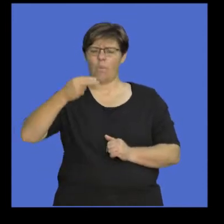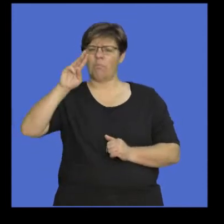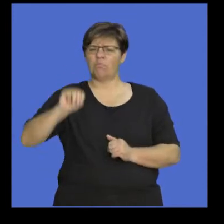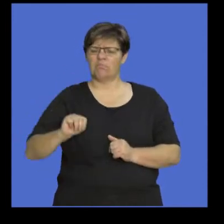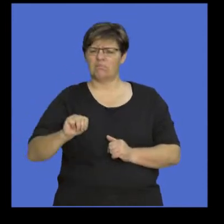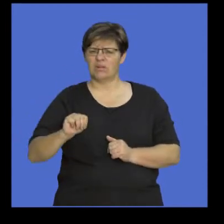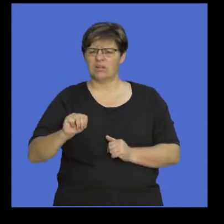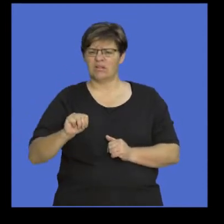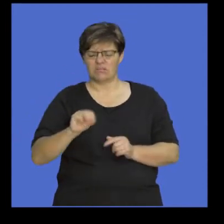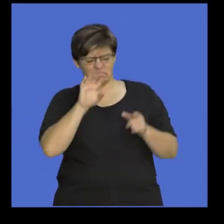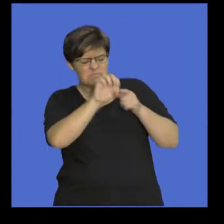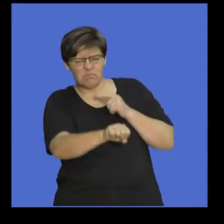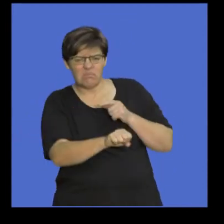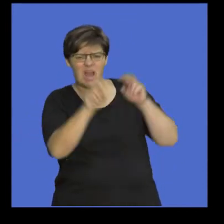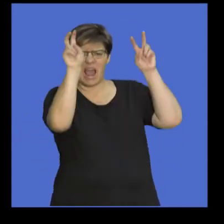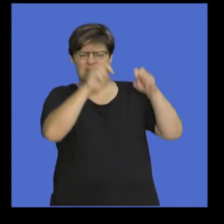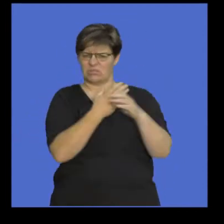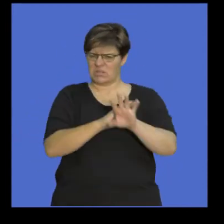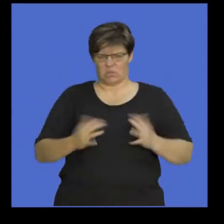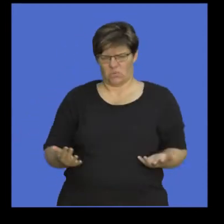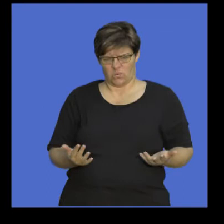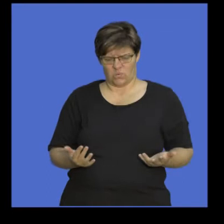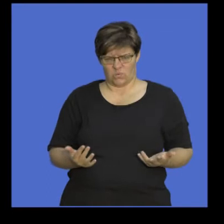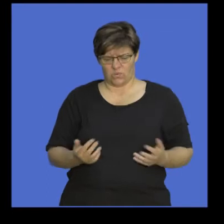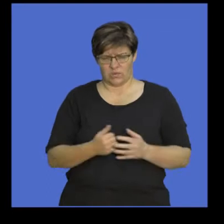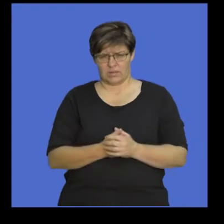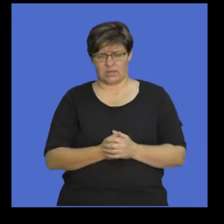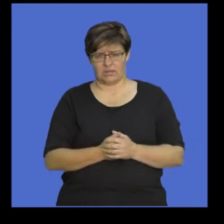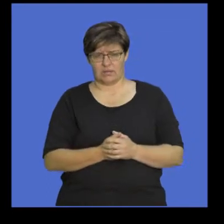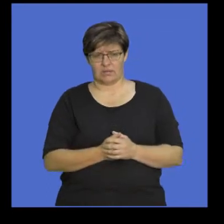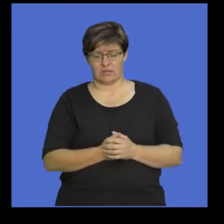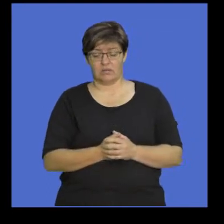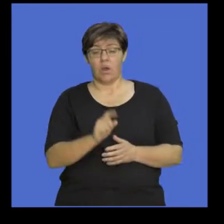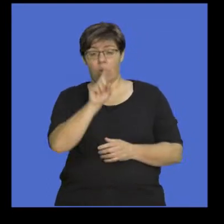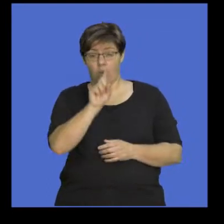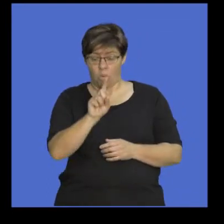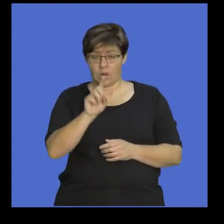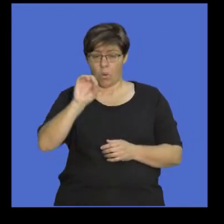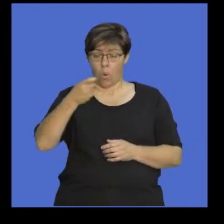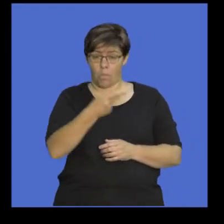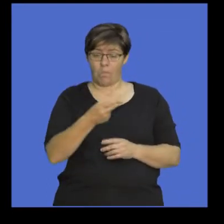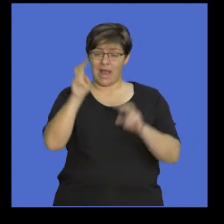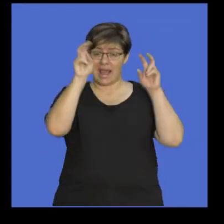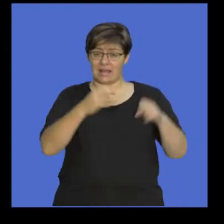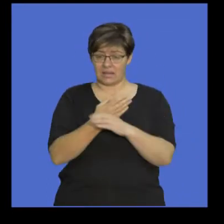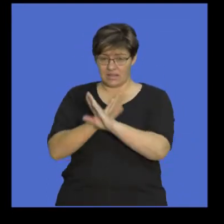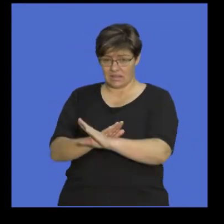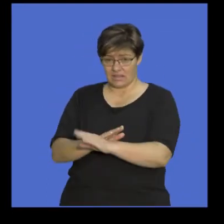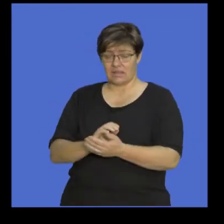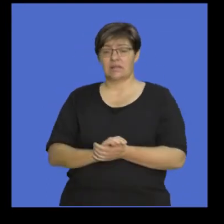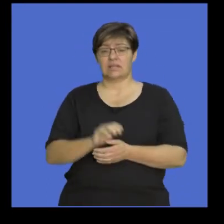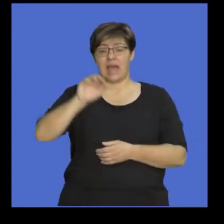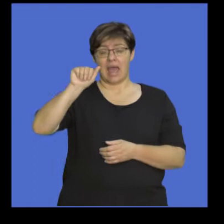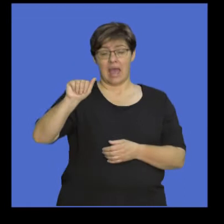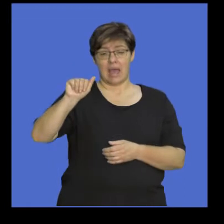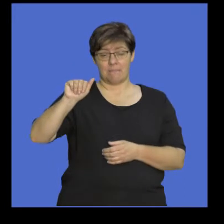ohm of electrical resistance? It's when you know, an ohm of electrical resistance allows an ampere.